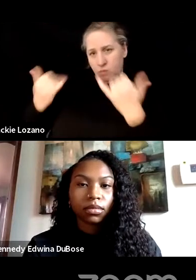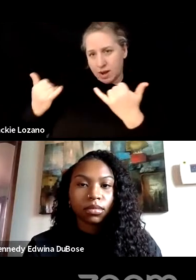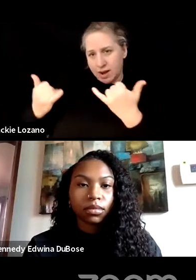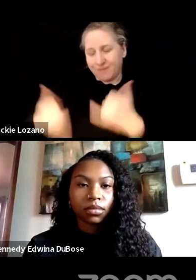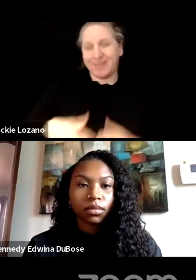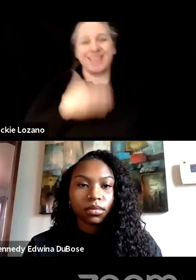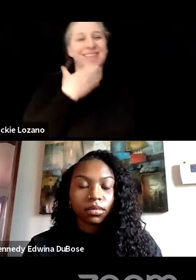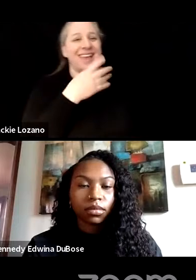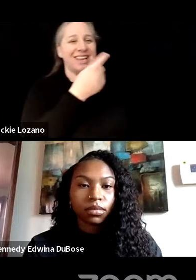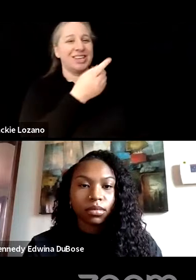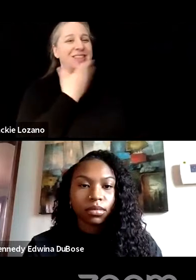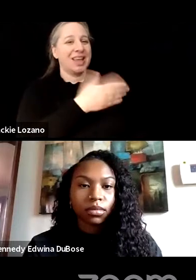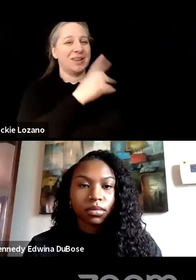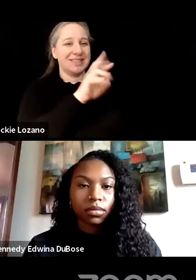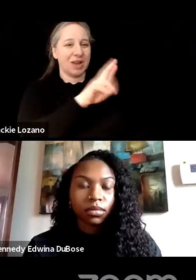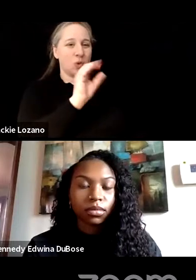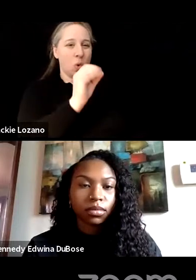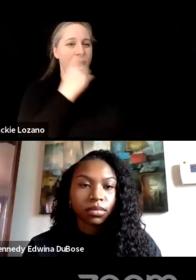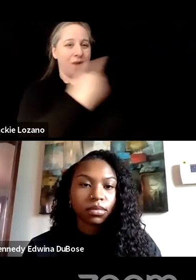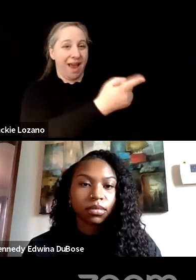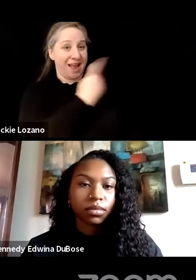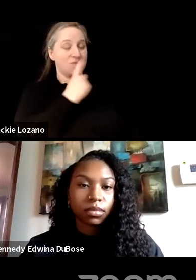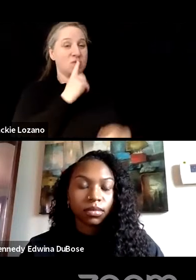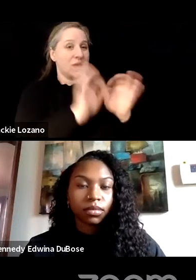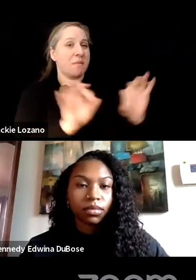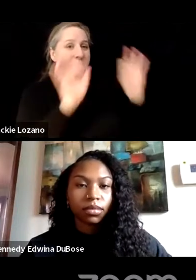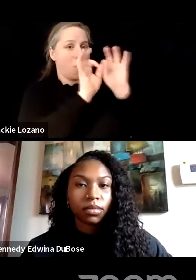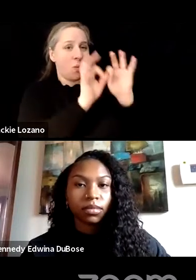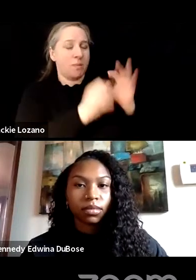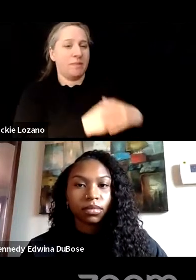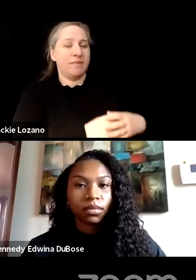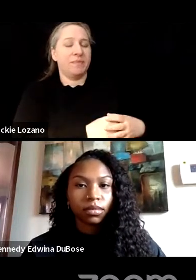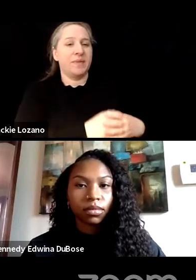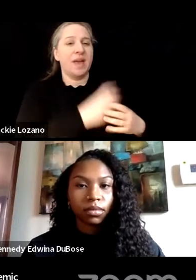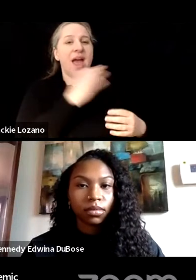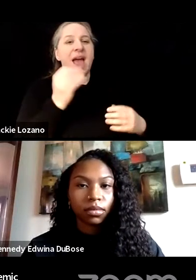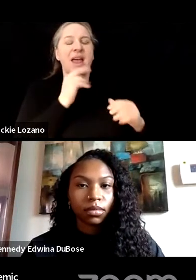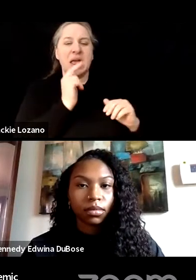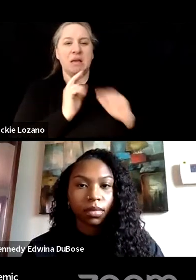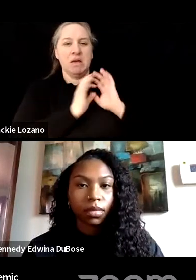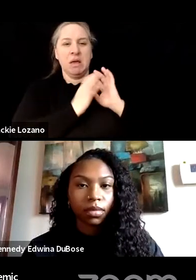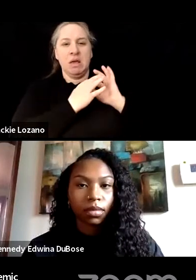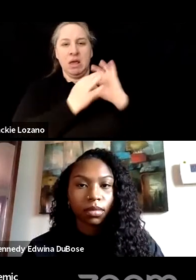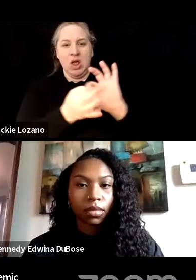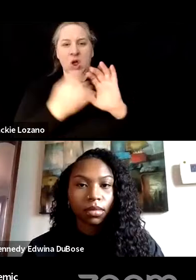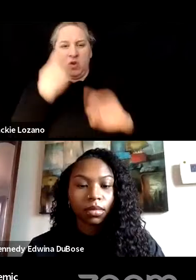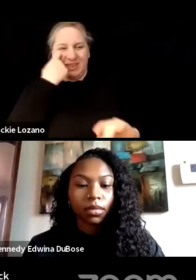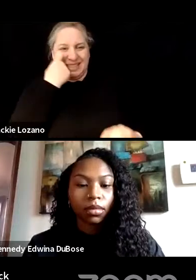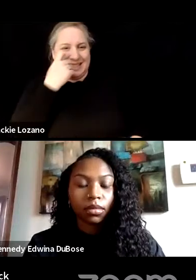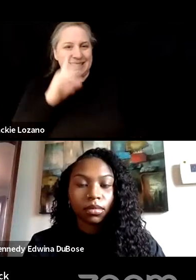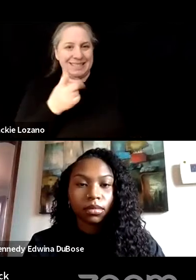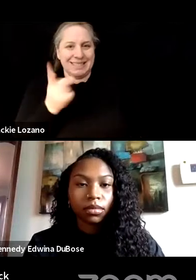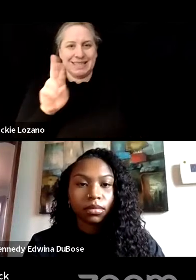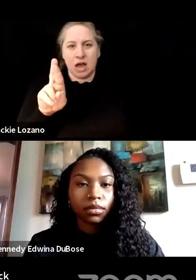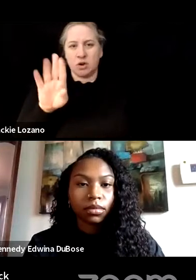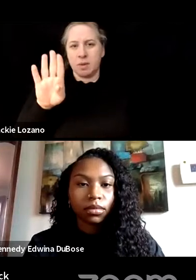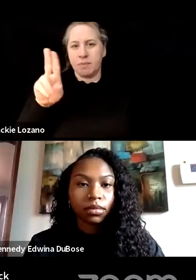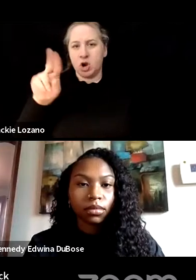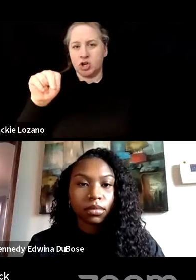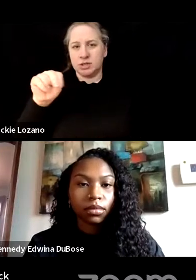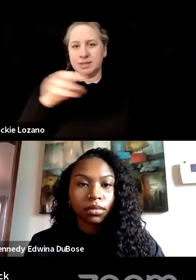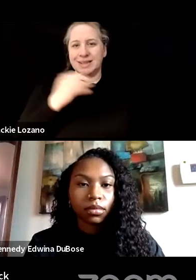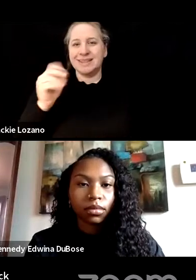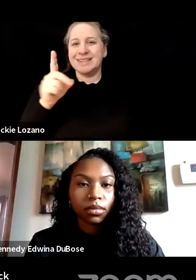Thank you, Dr. O, for asking me that question. Very important. And building on what Dr. Burns and Dr. Wixson were